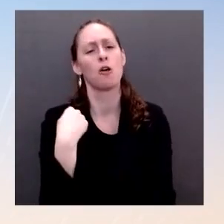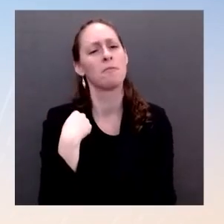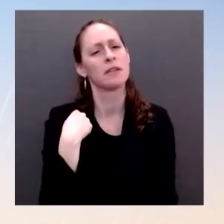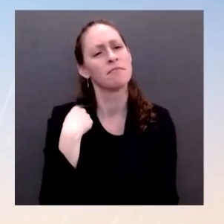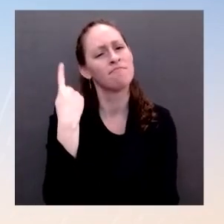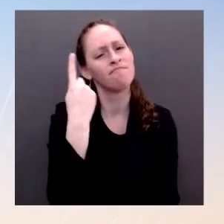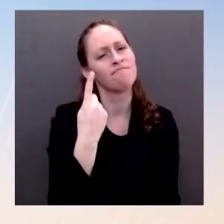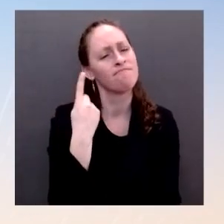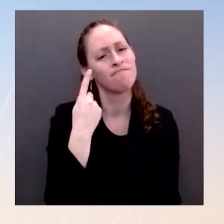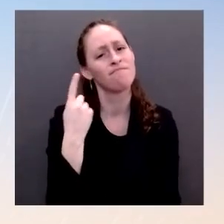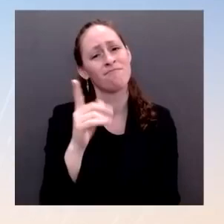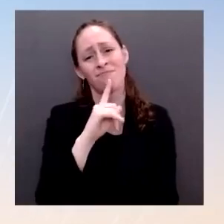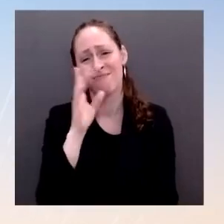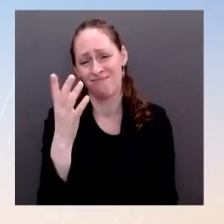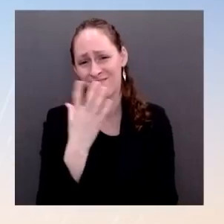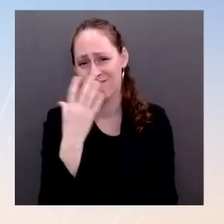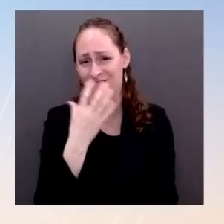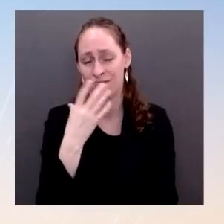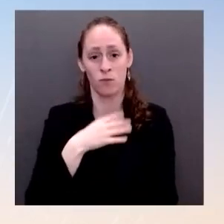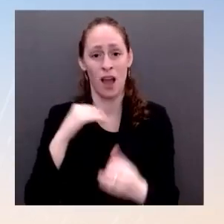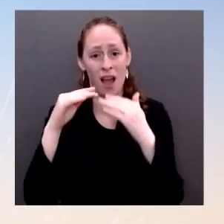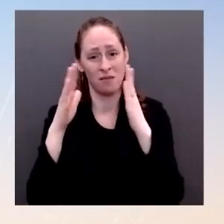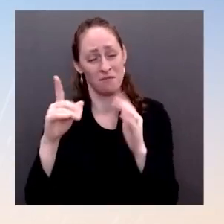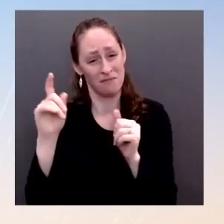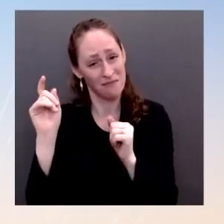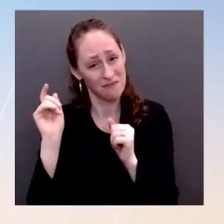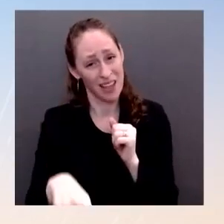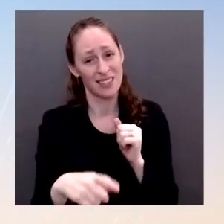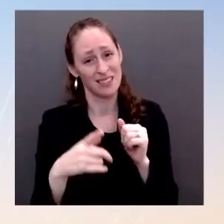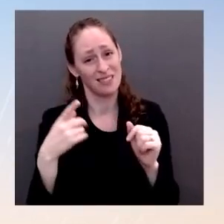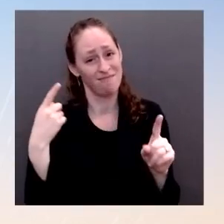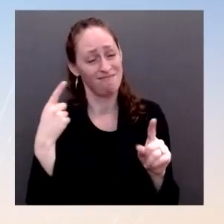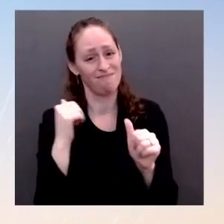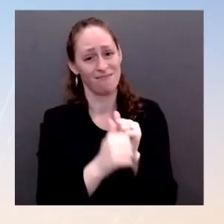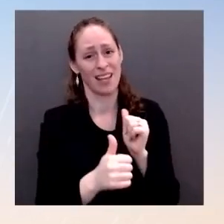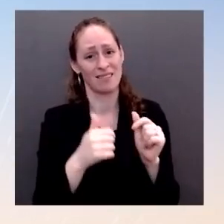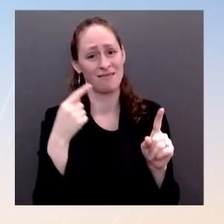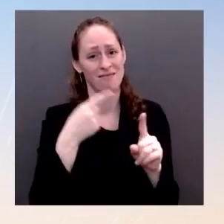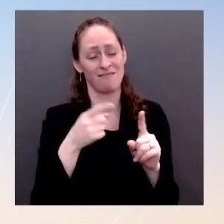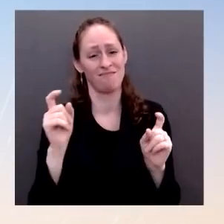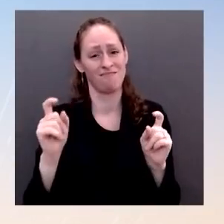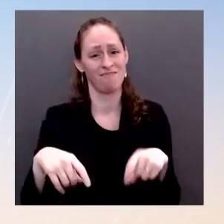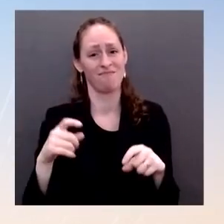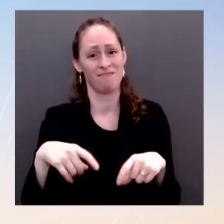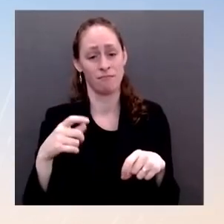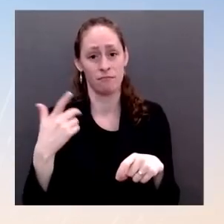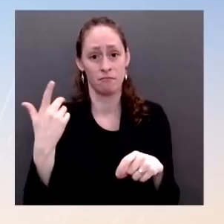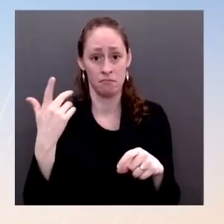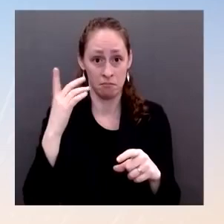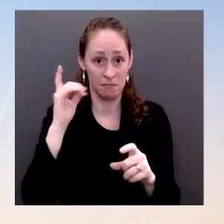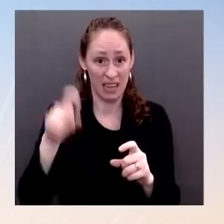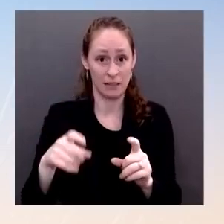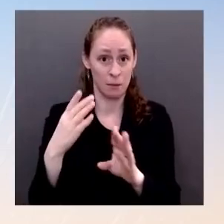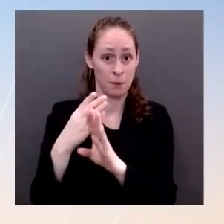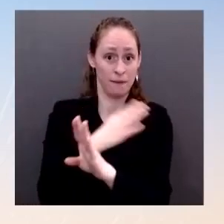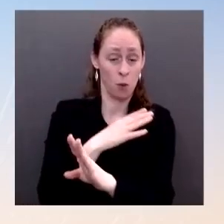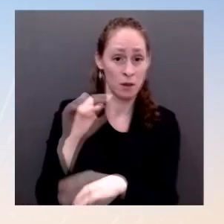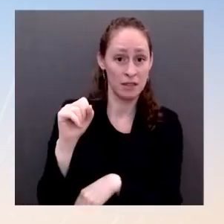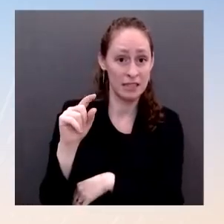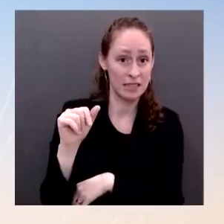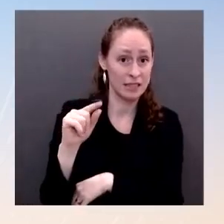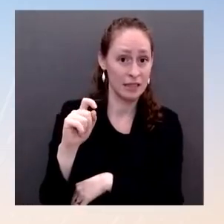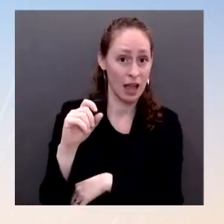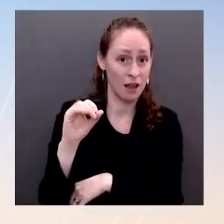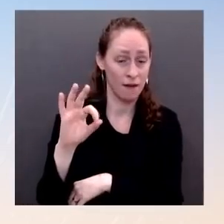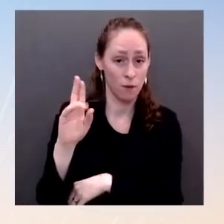deadlines. We have not set a deadline on that. We want to get it done as quickly as possible. Does it need to have a different name? Speaker Pelosi suggests that perhaps